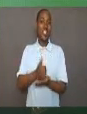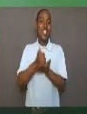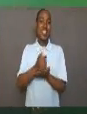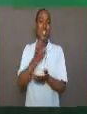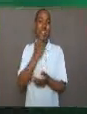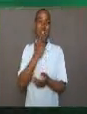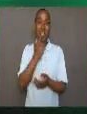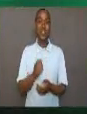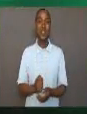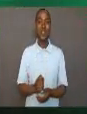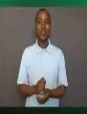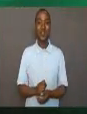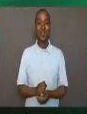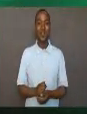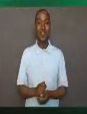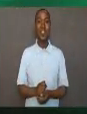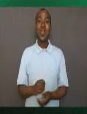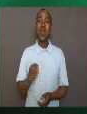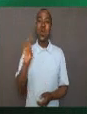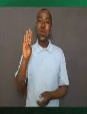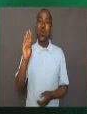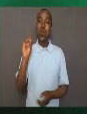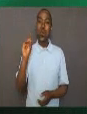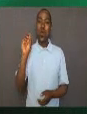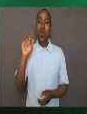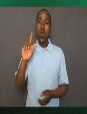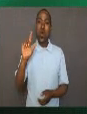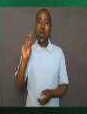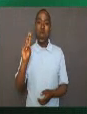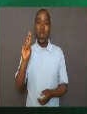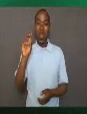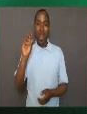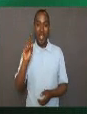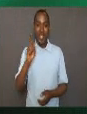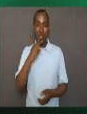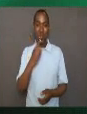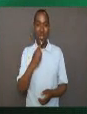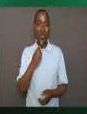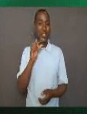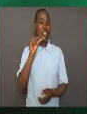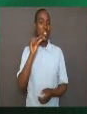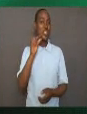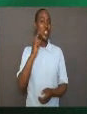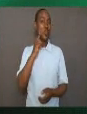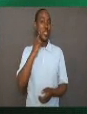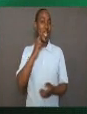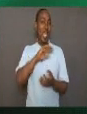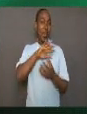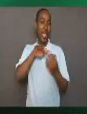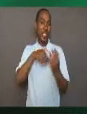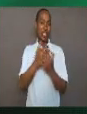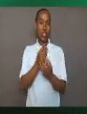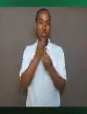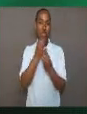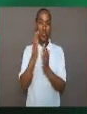bolus. A bolus is a small saliva-coated chunk of chewed